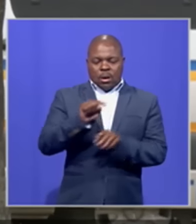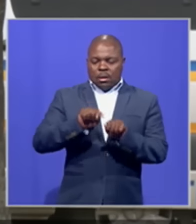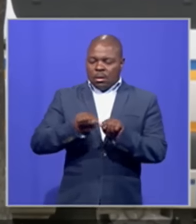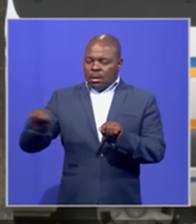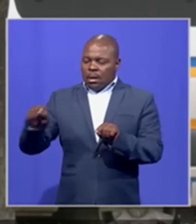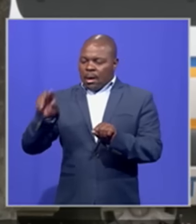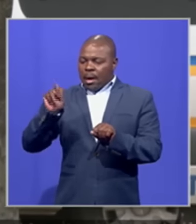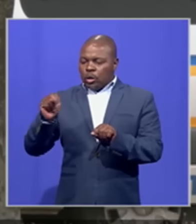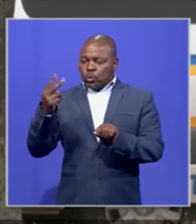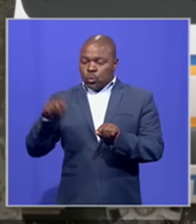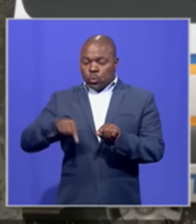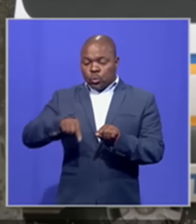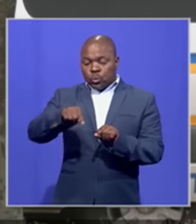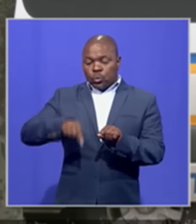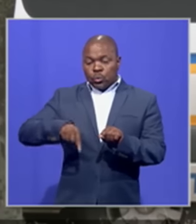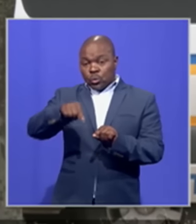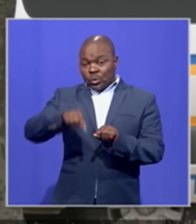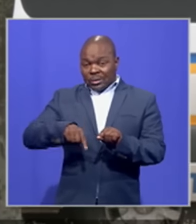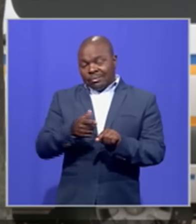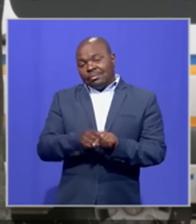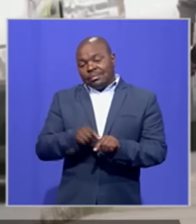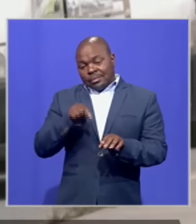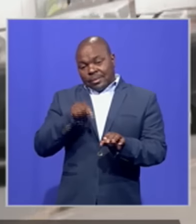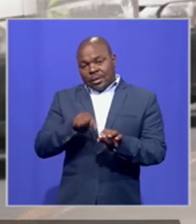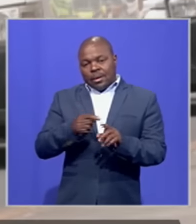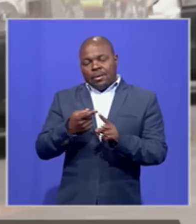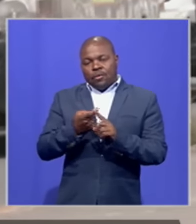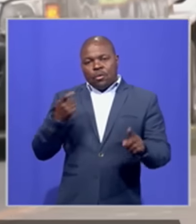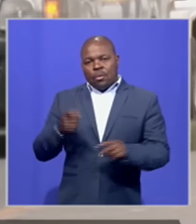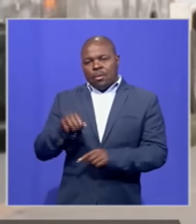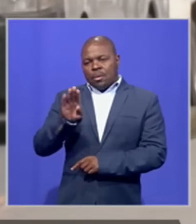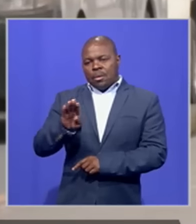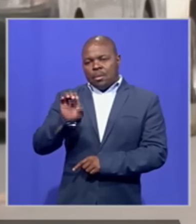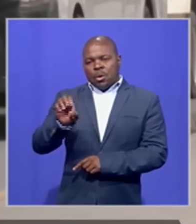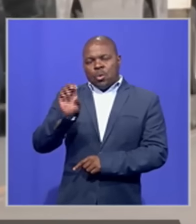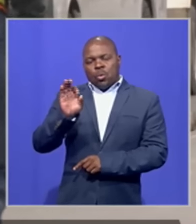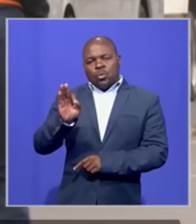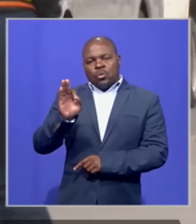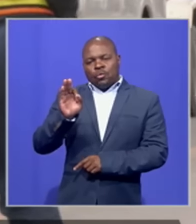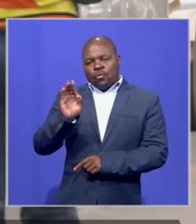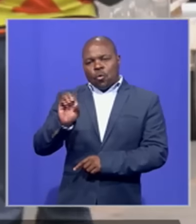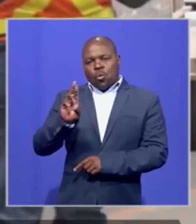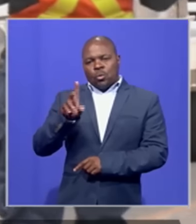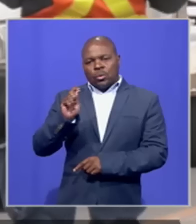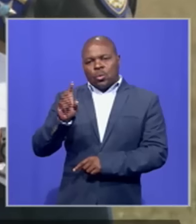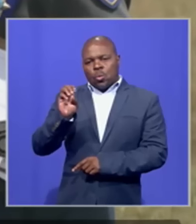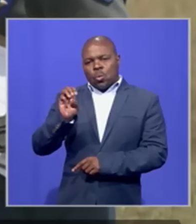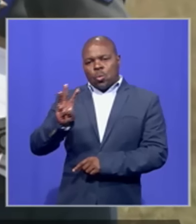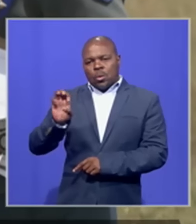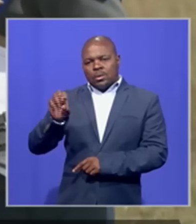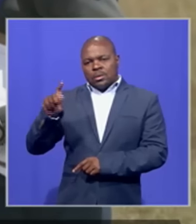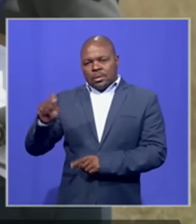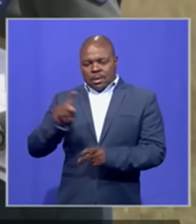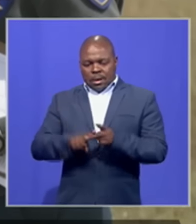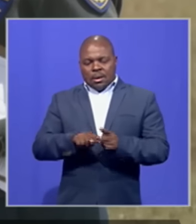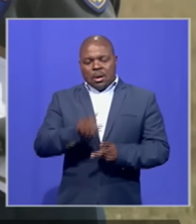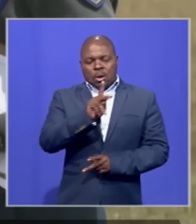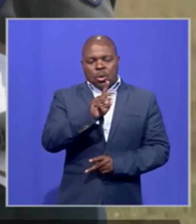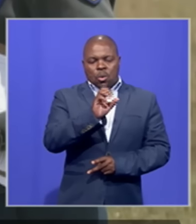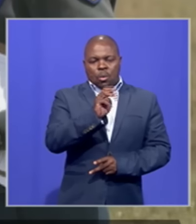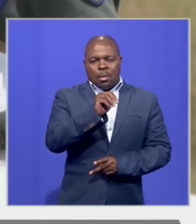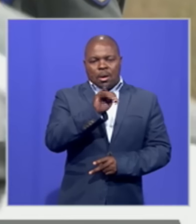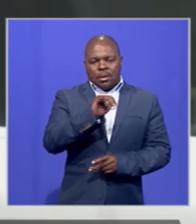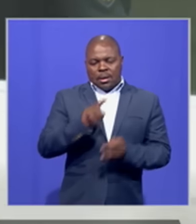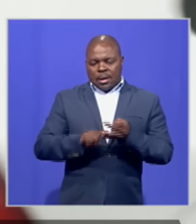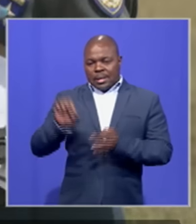N2 e sehanga toropo ka lehare e tswellang Beaufort West, Komani, East London le dibaka tse ding mo batlanka